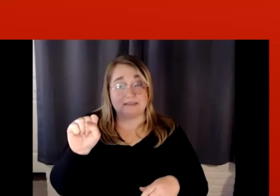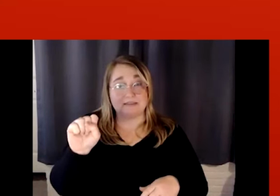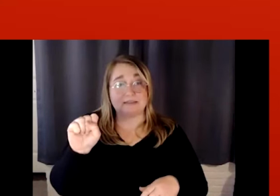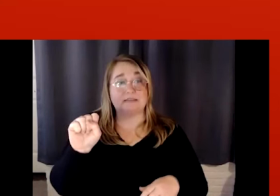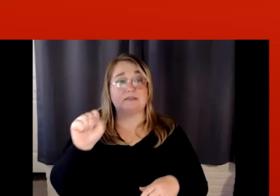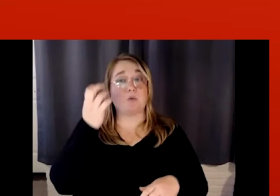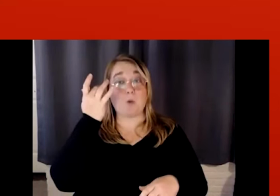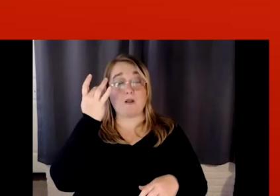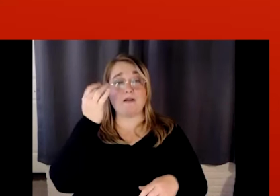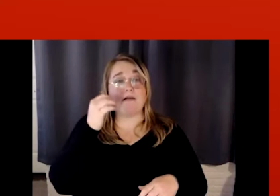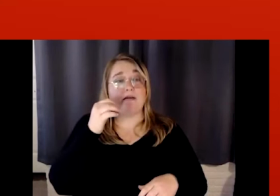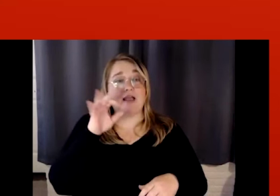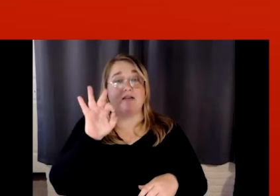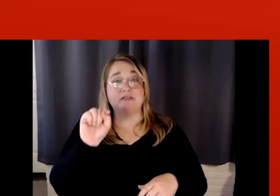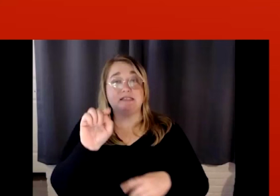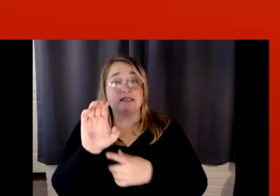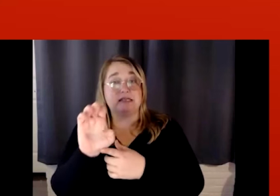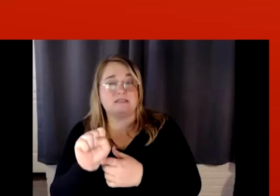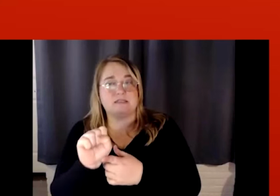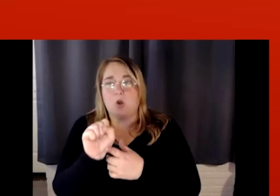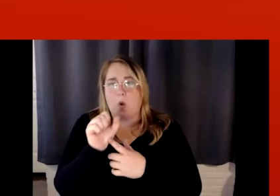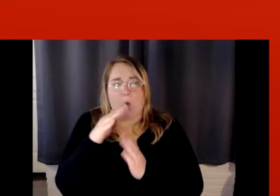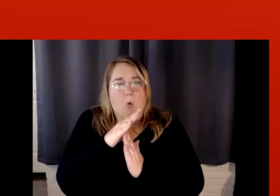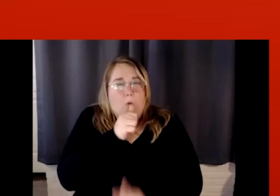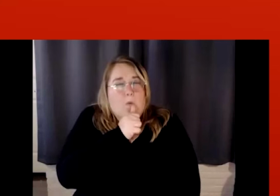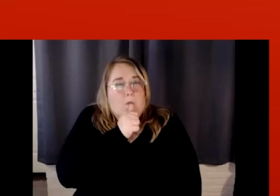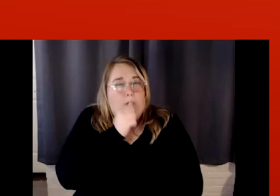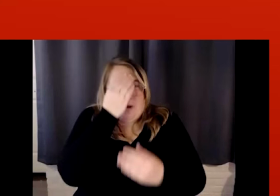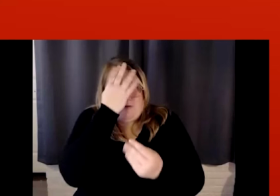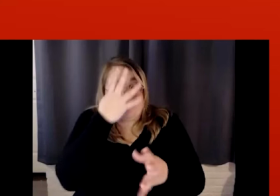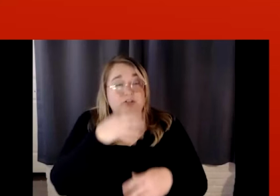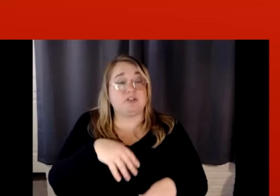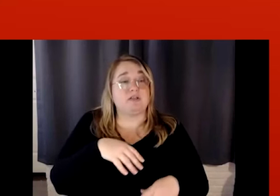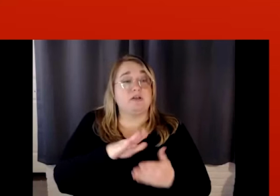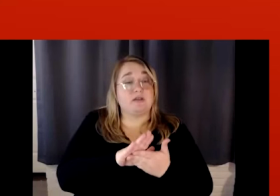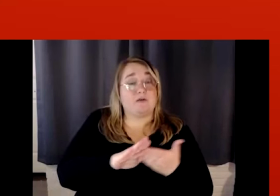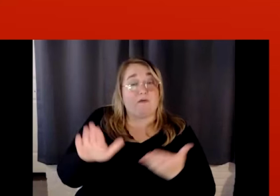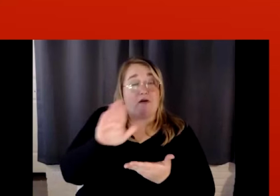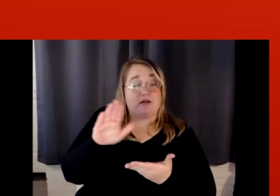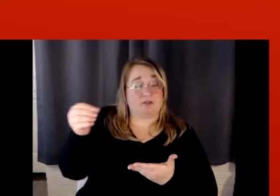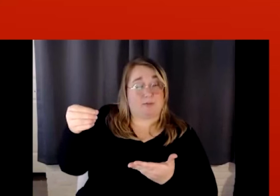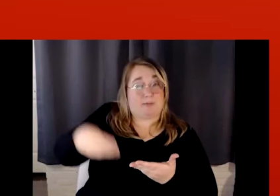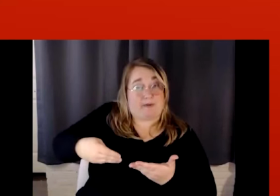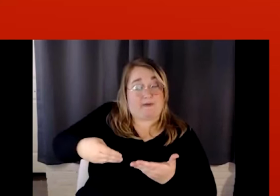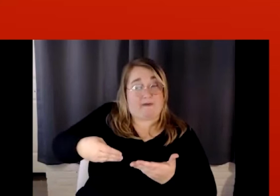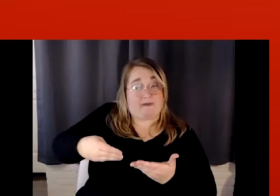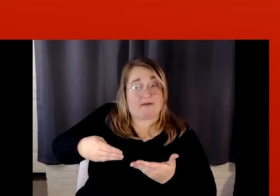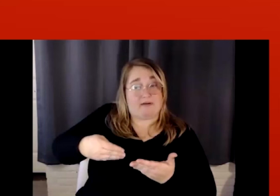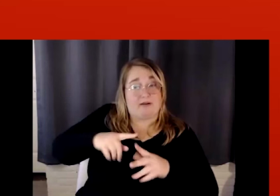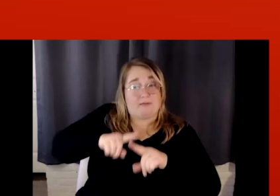Top secret information for you here. The college gets paid based on our FTES in